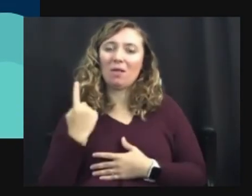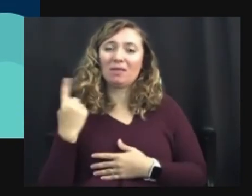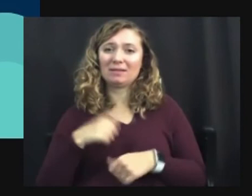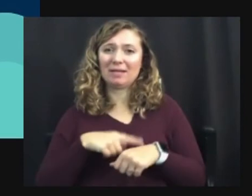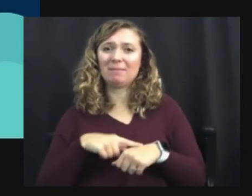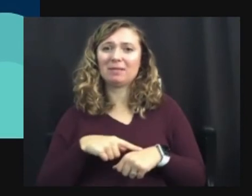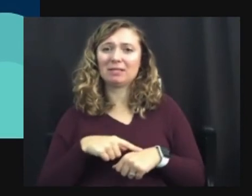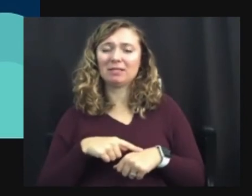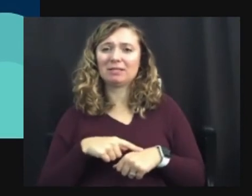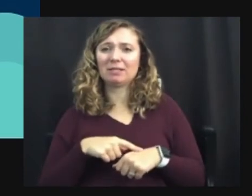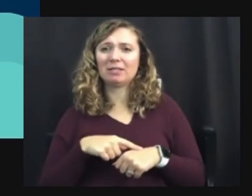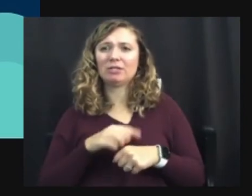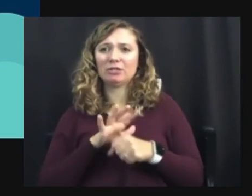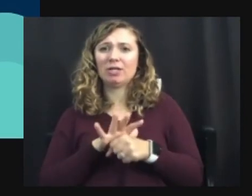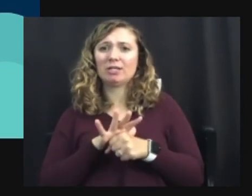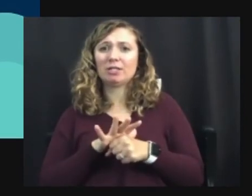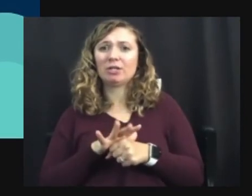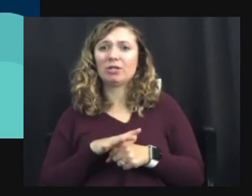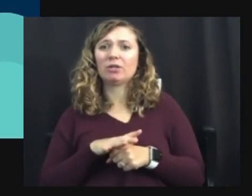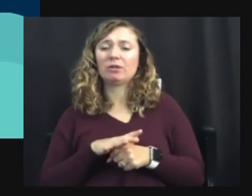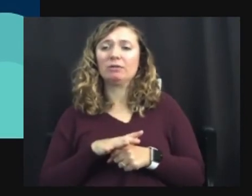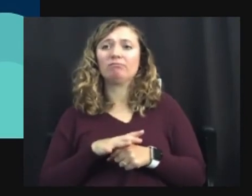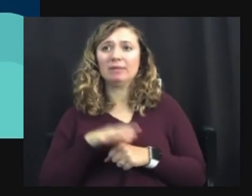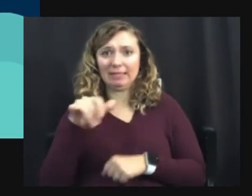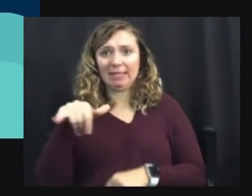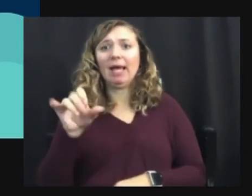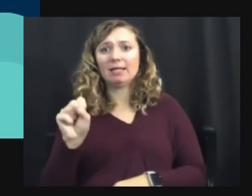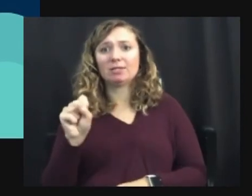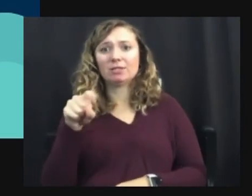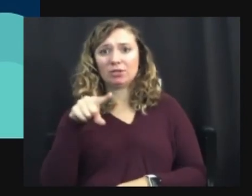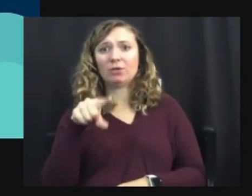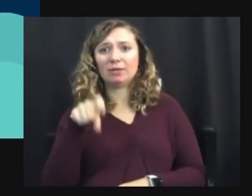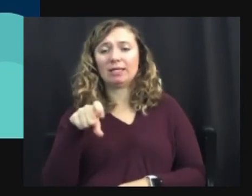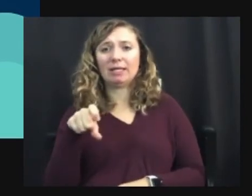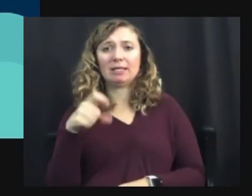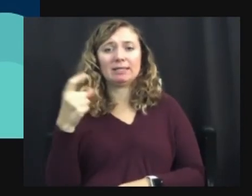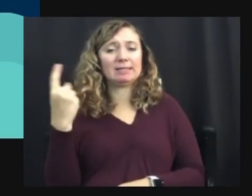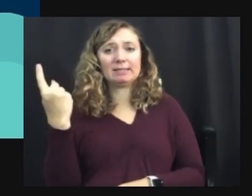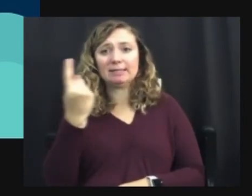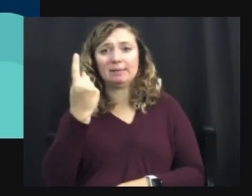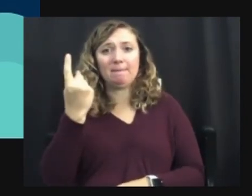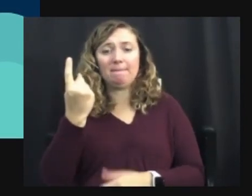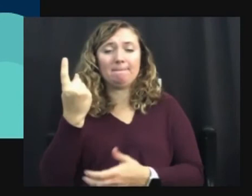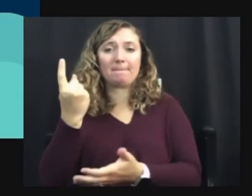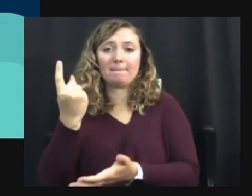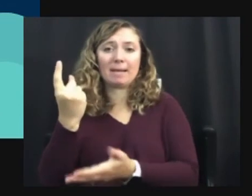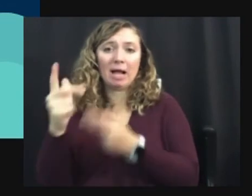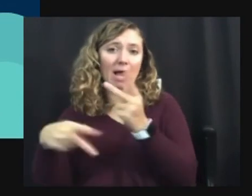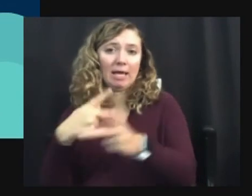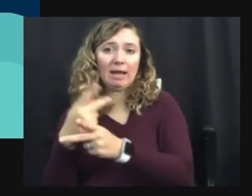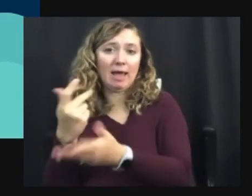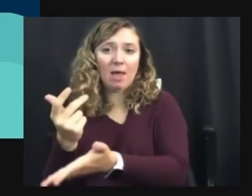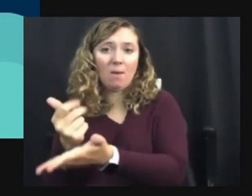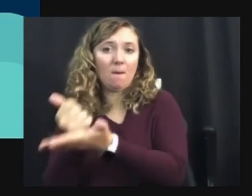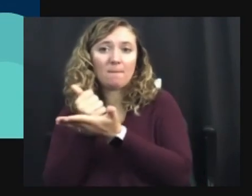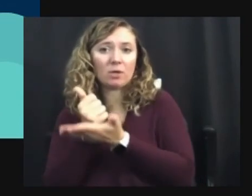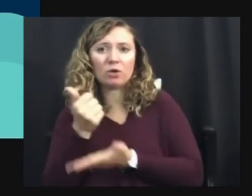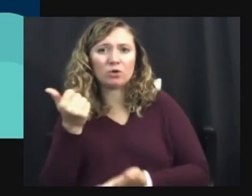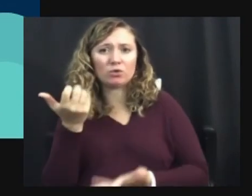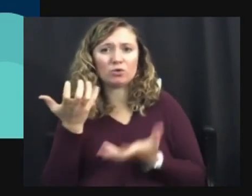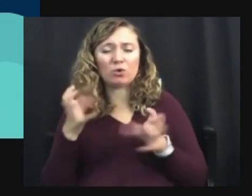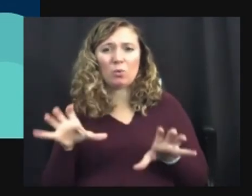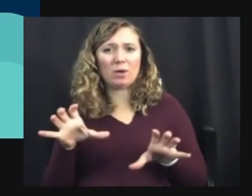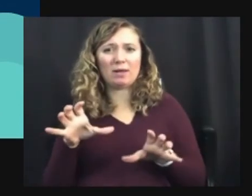distress, yes, you definitely need to seek some kind of help. You don't want your child's most